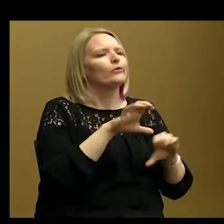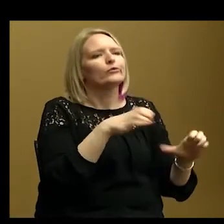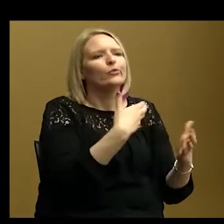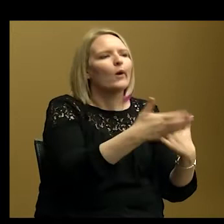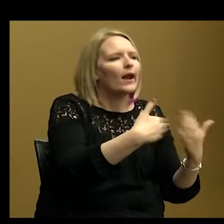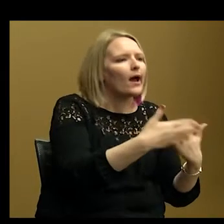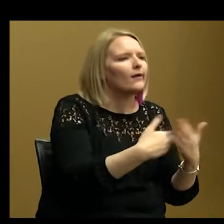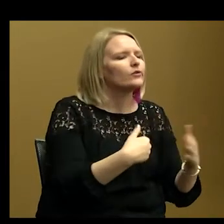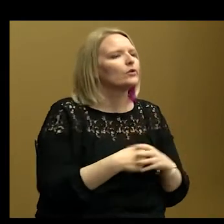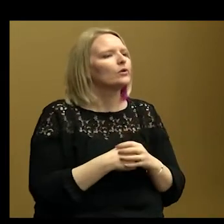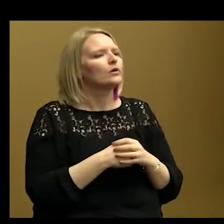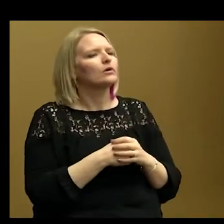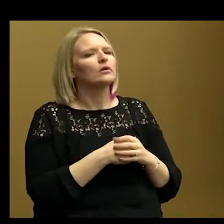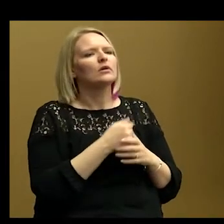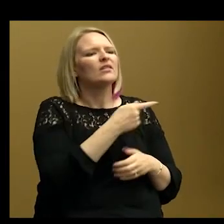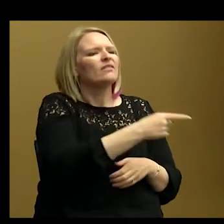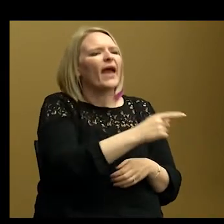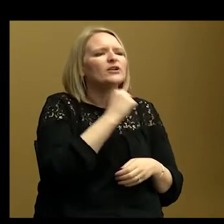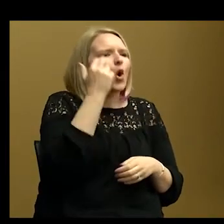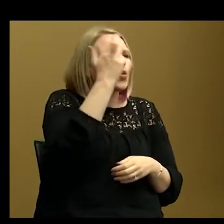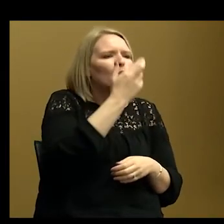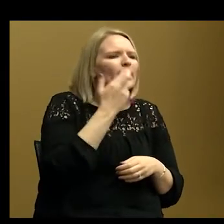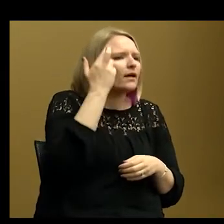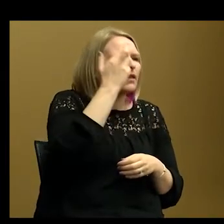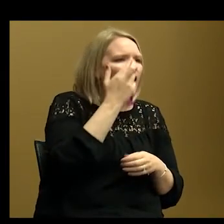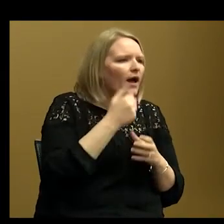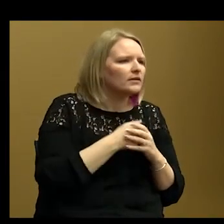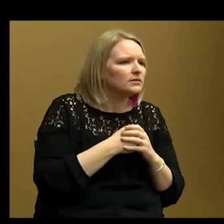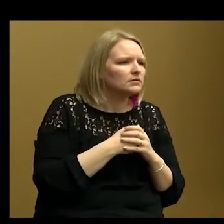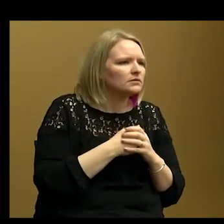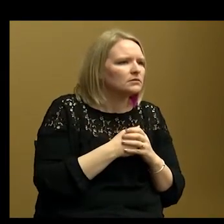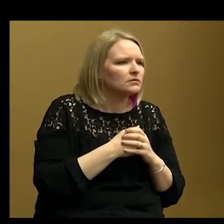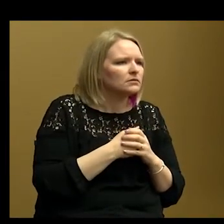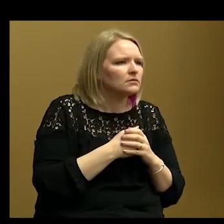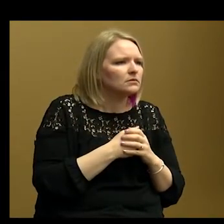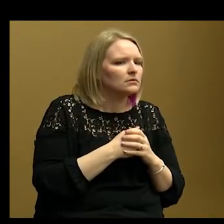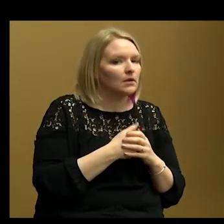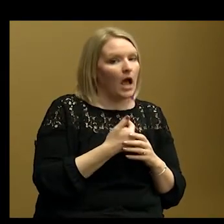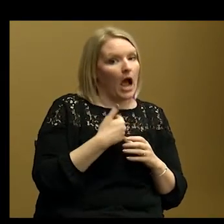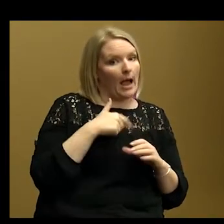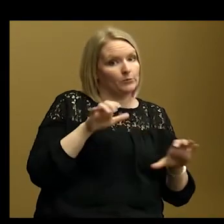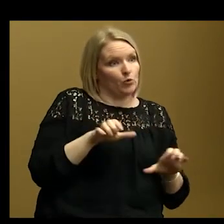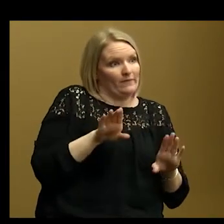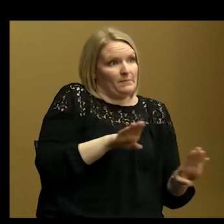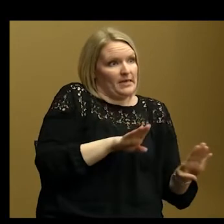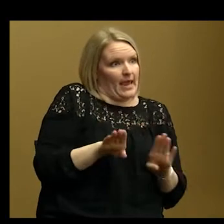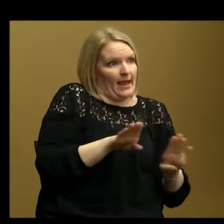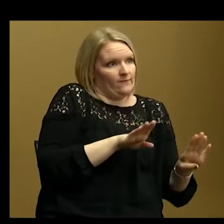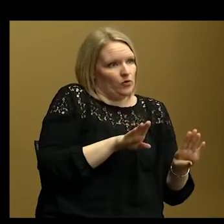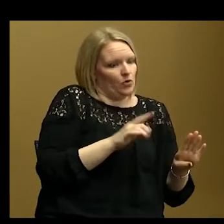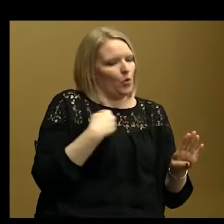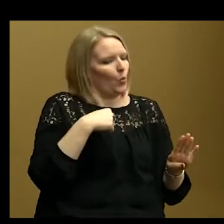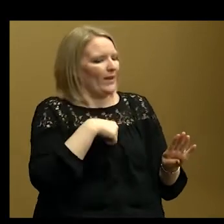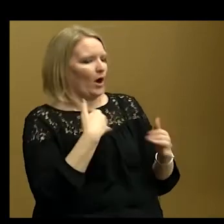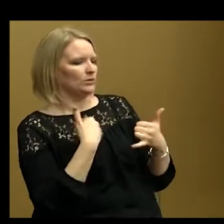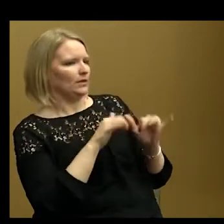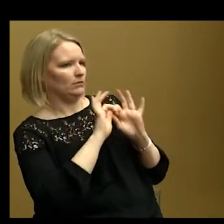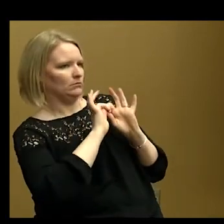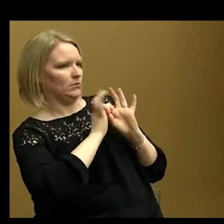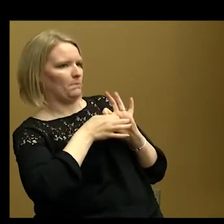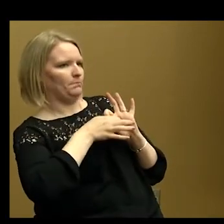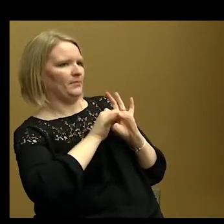whatever. They just don't realize they're doing the behavior, and we're still